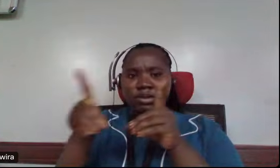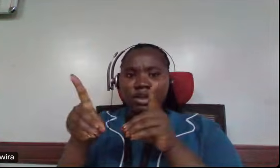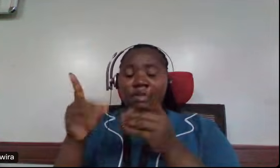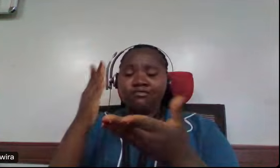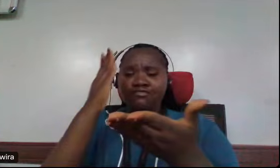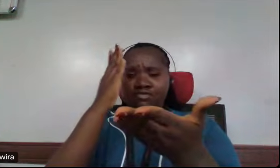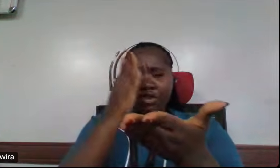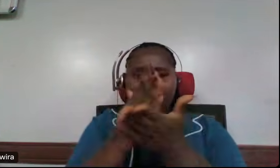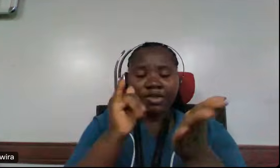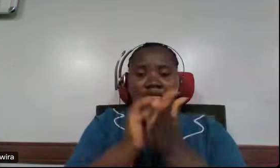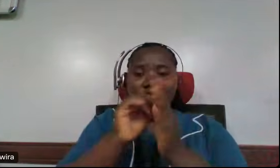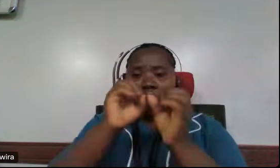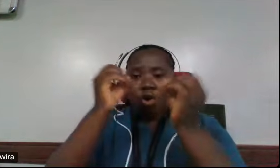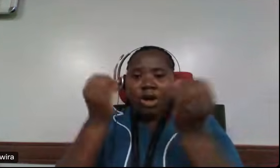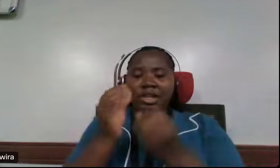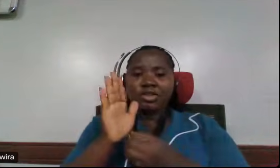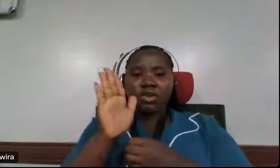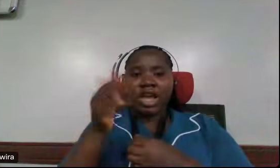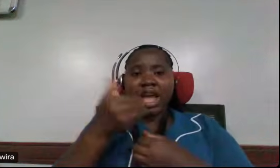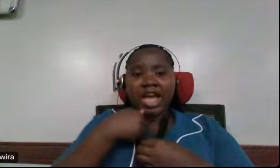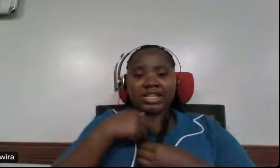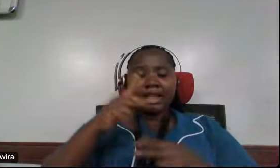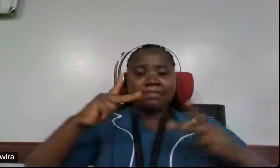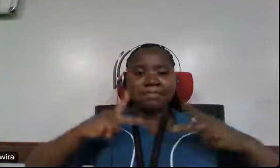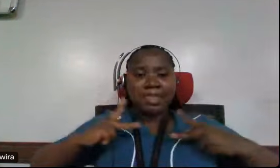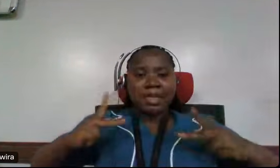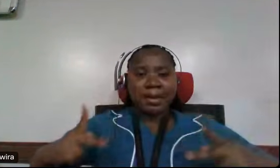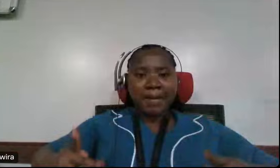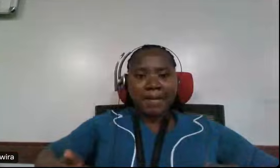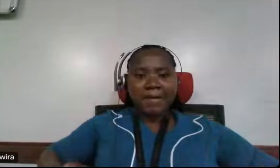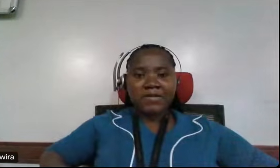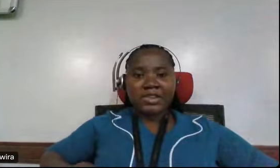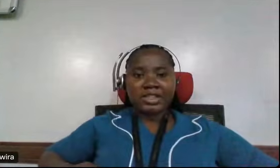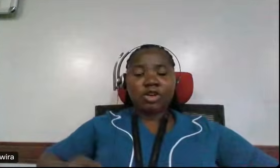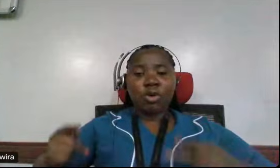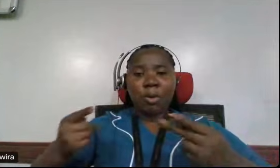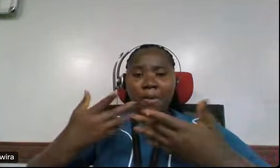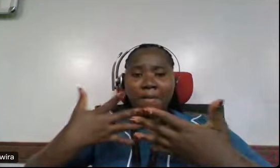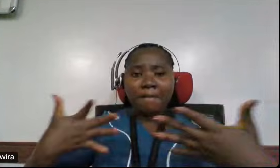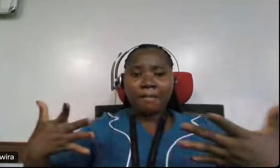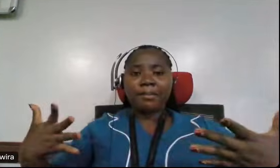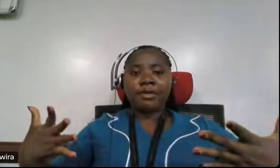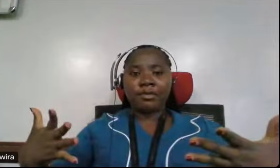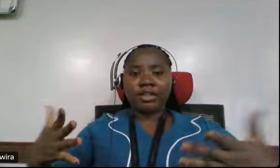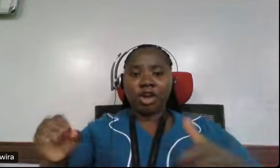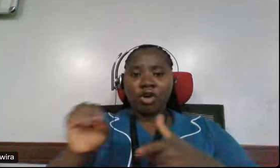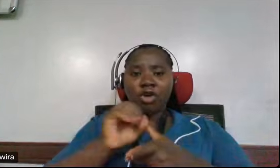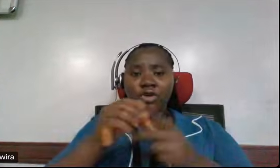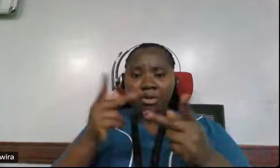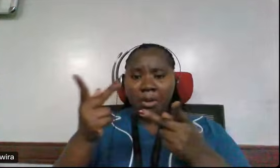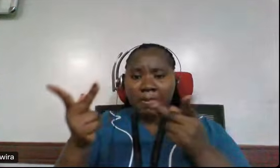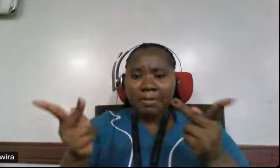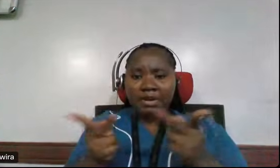confirming that your organization has a physical premises or a physical presence within a certain